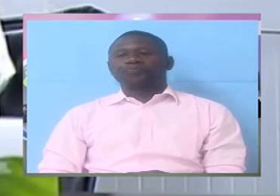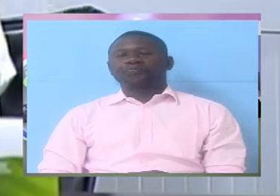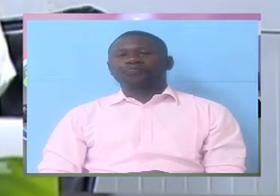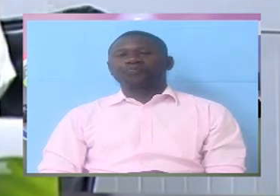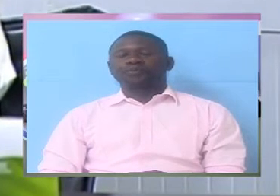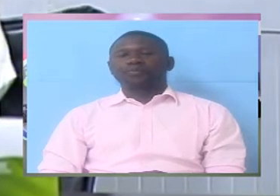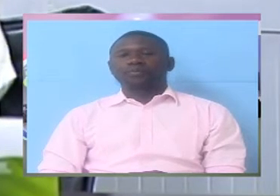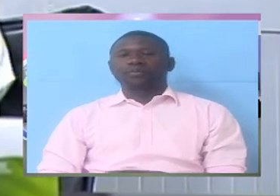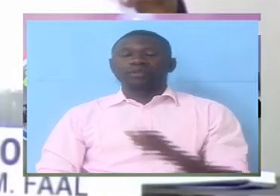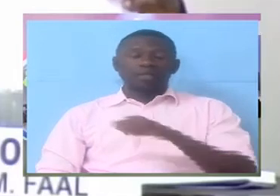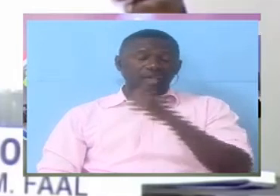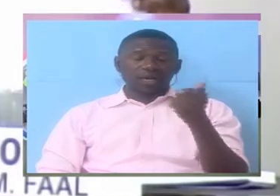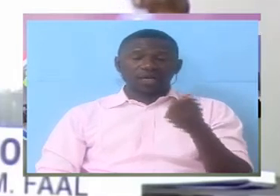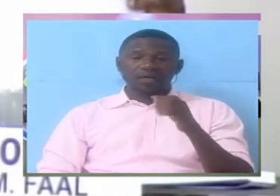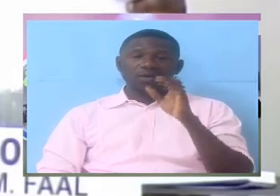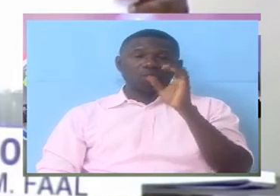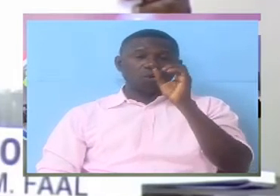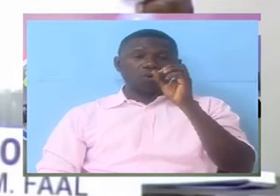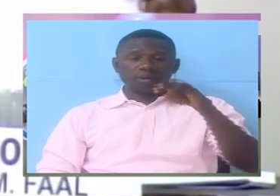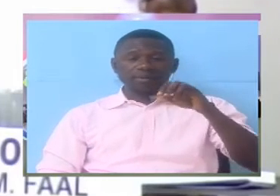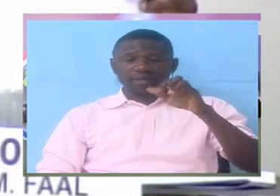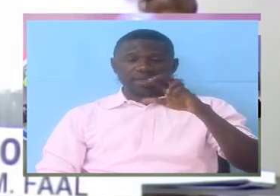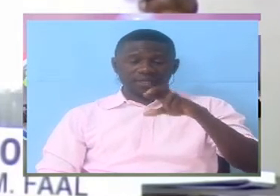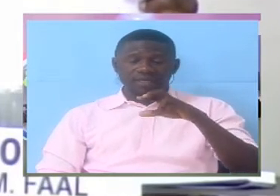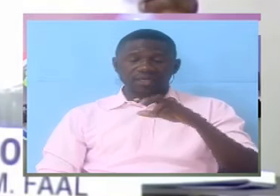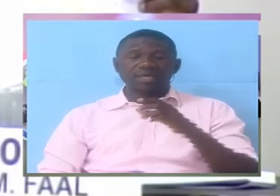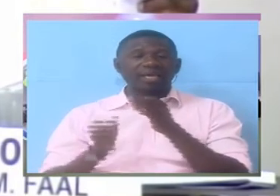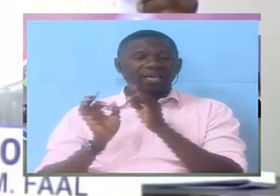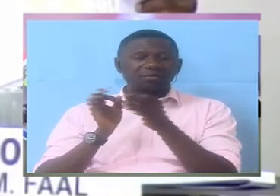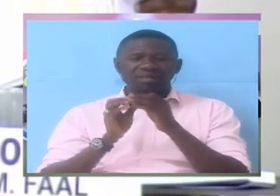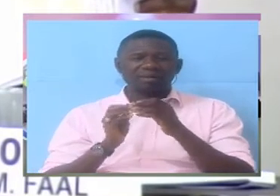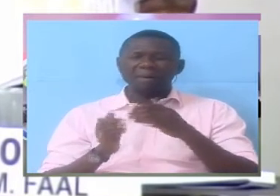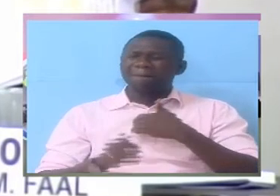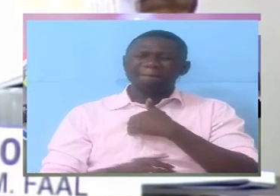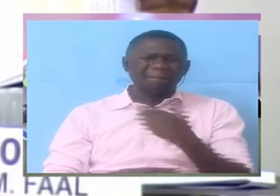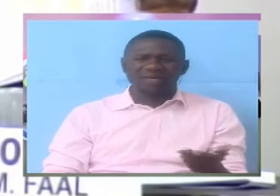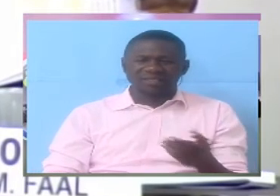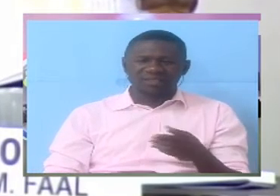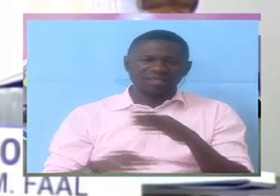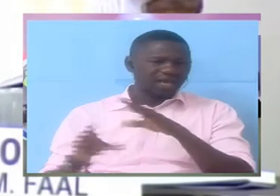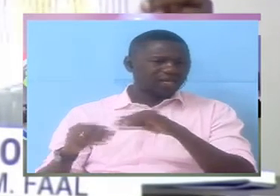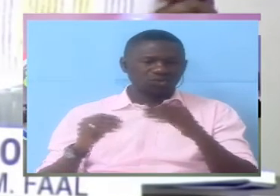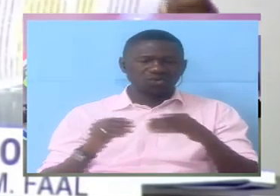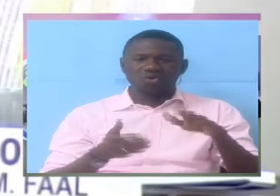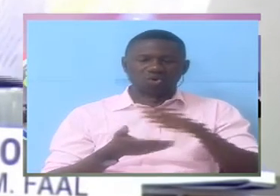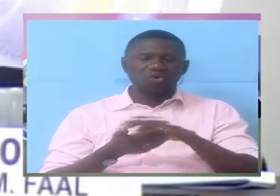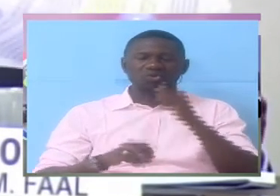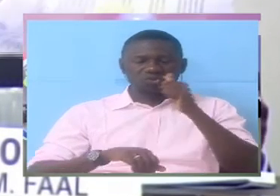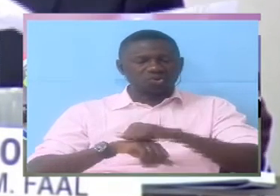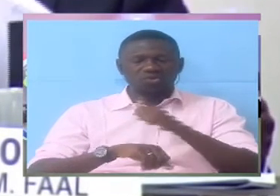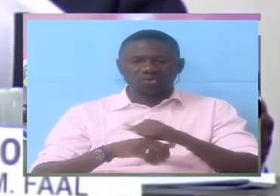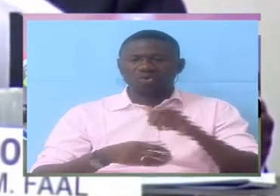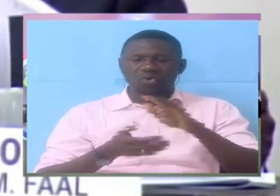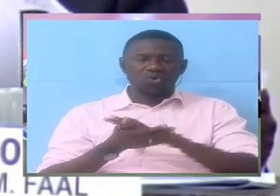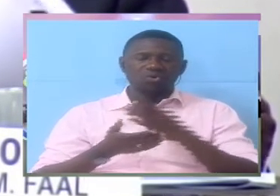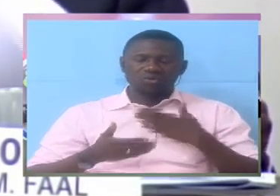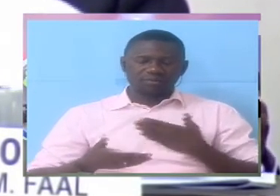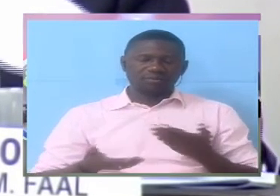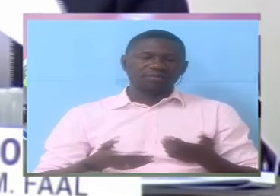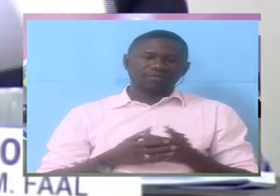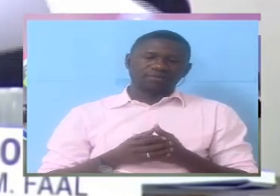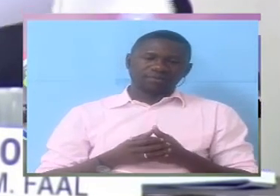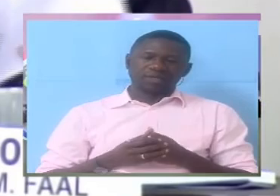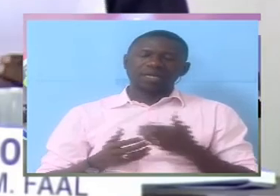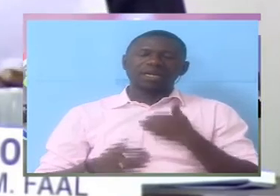kendeke. And he described horrible tortures. Andung ay tajireya dimindim balufo. And he was